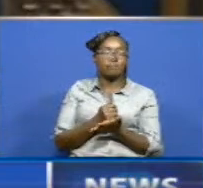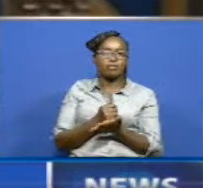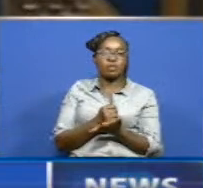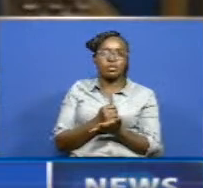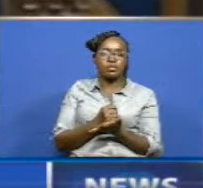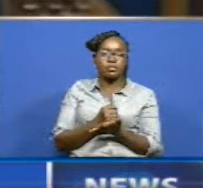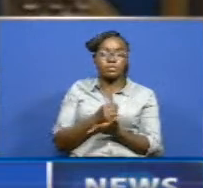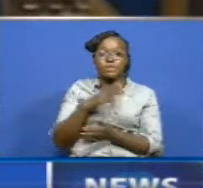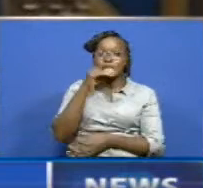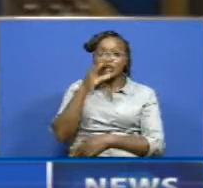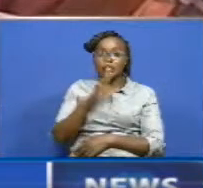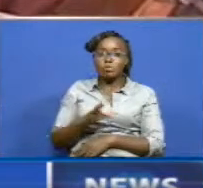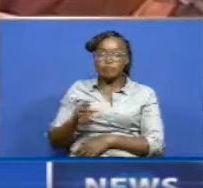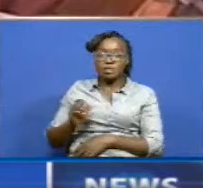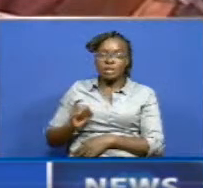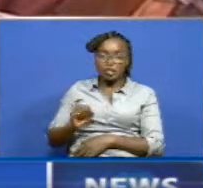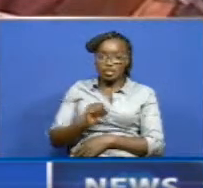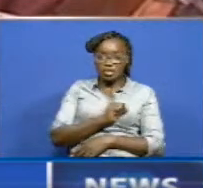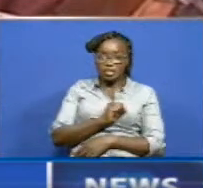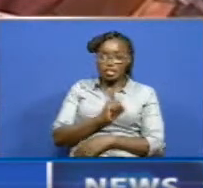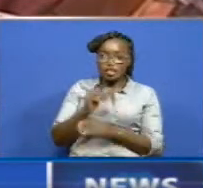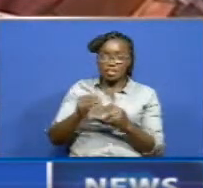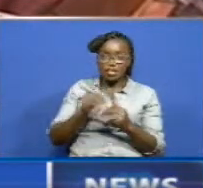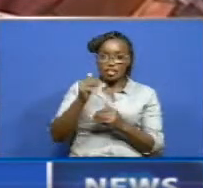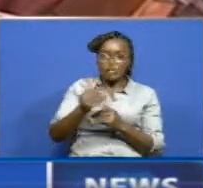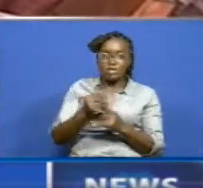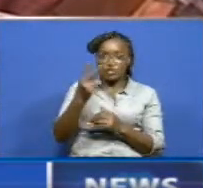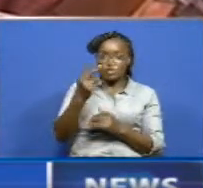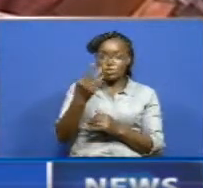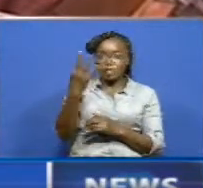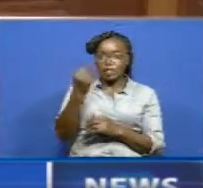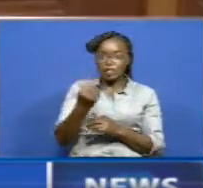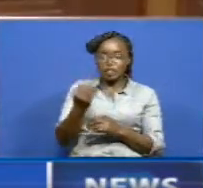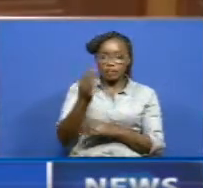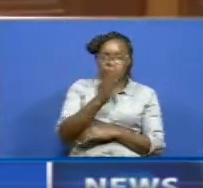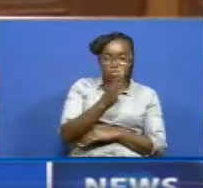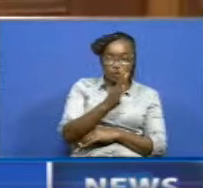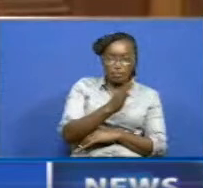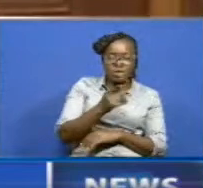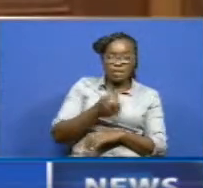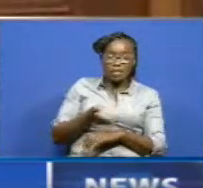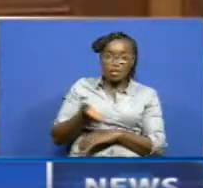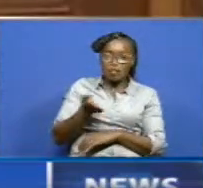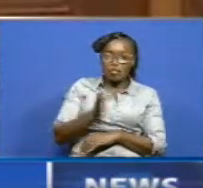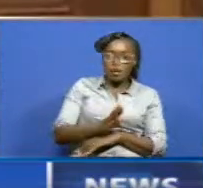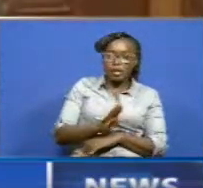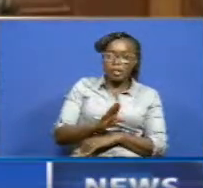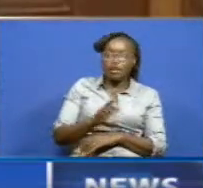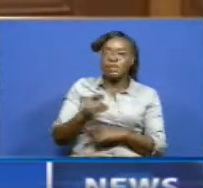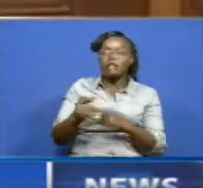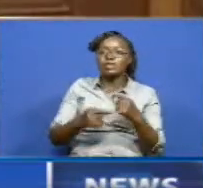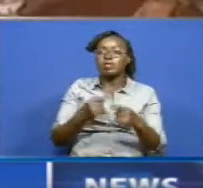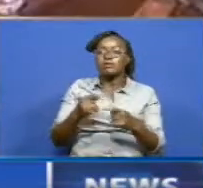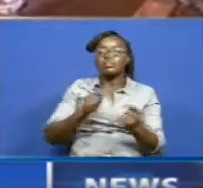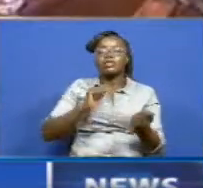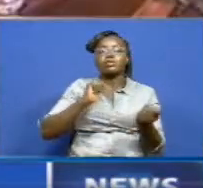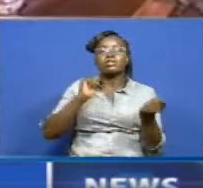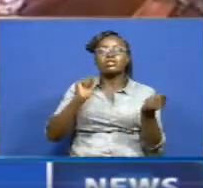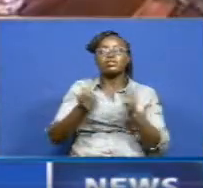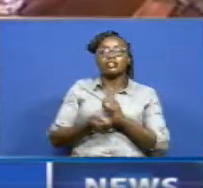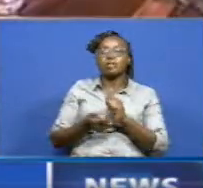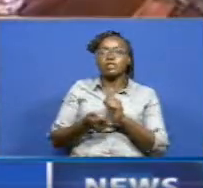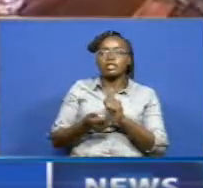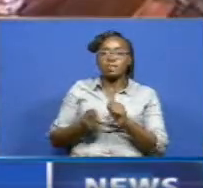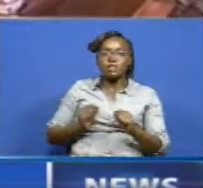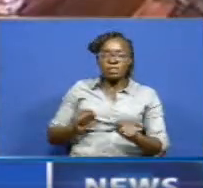Speaker Kenneth Lusaka adjourned the sitting to 2:30 p.m. When they returned, however, the proceedings took a twist as